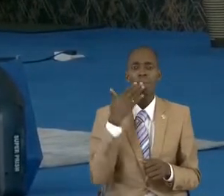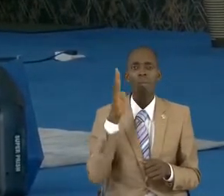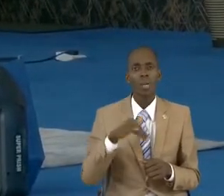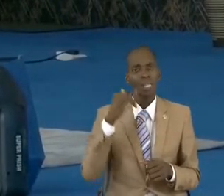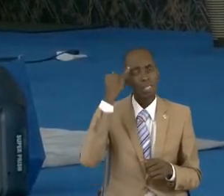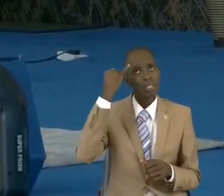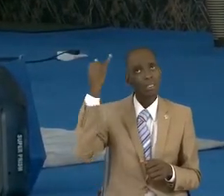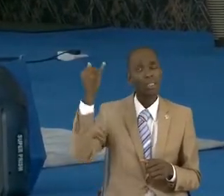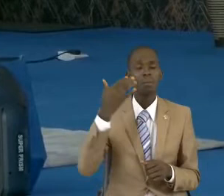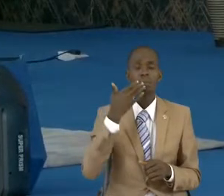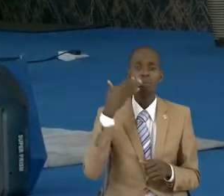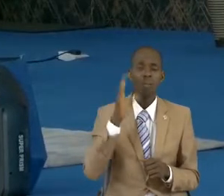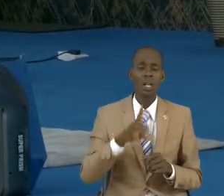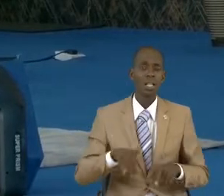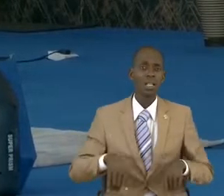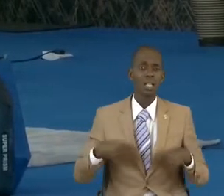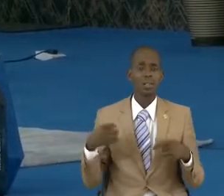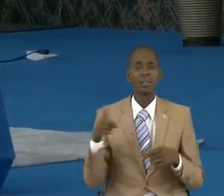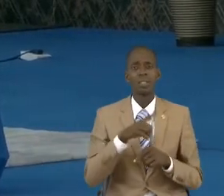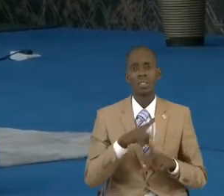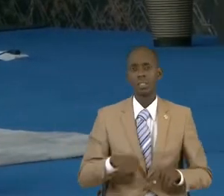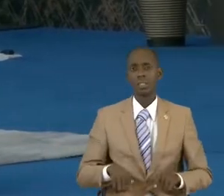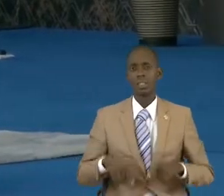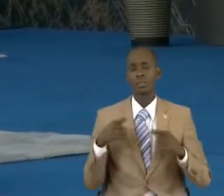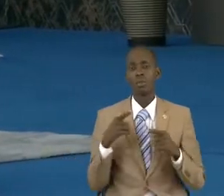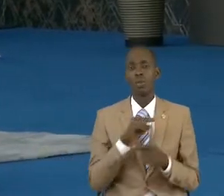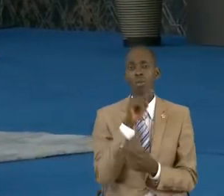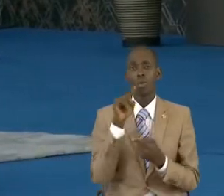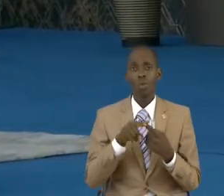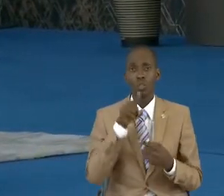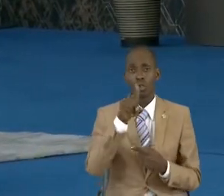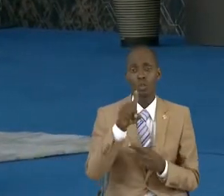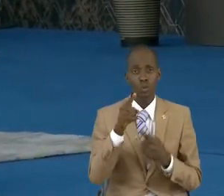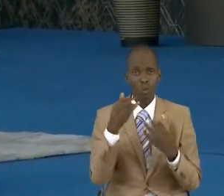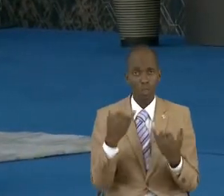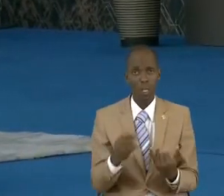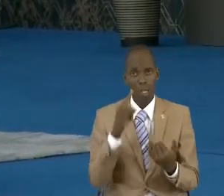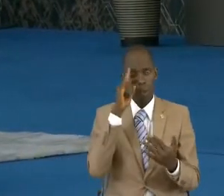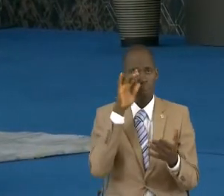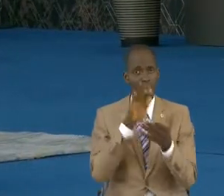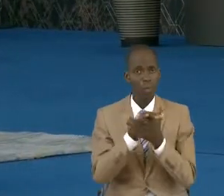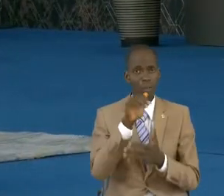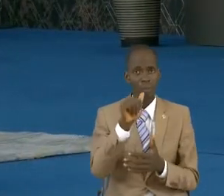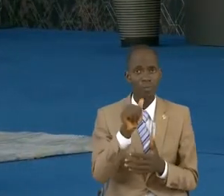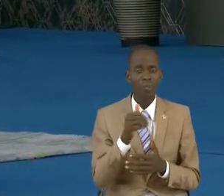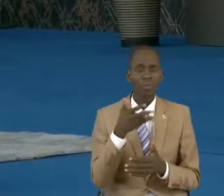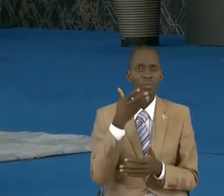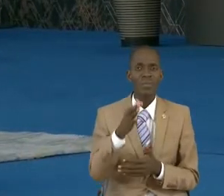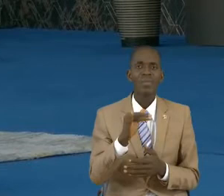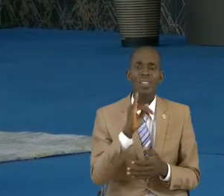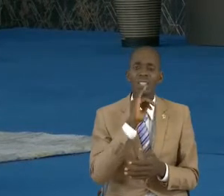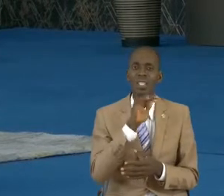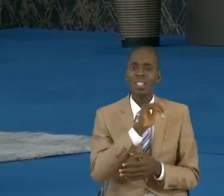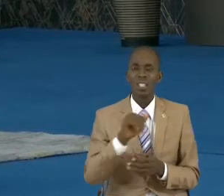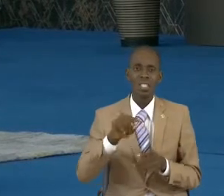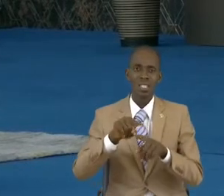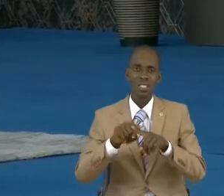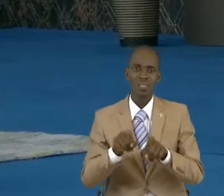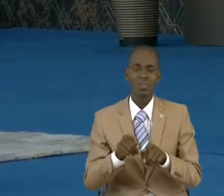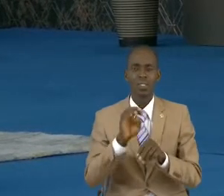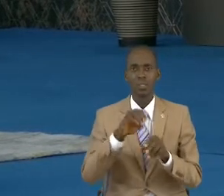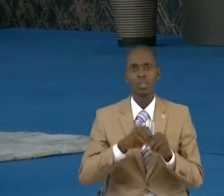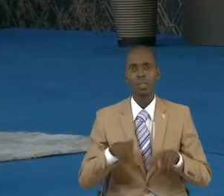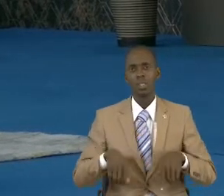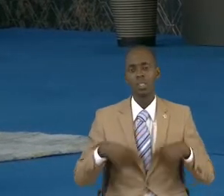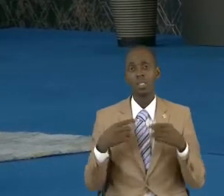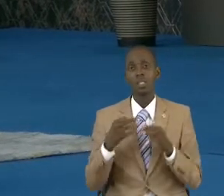life they live. When you believe, there is a difference in your life. If you're not